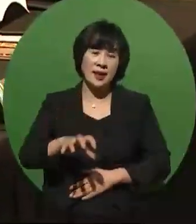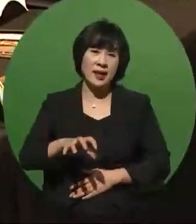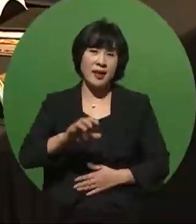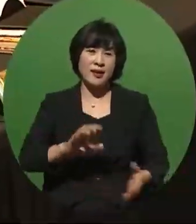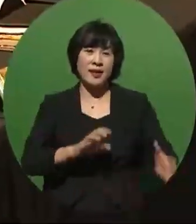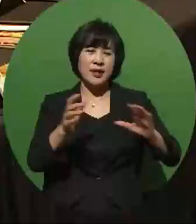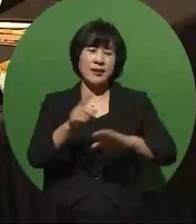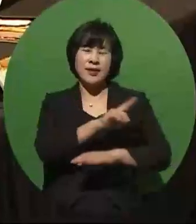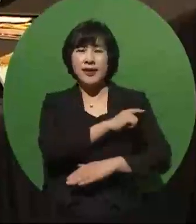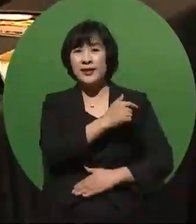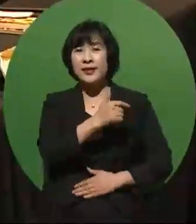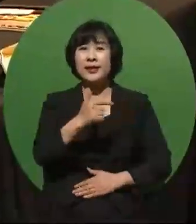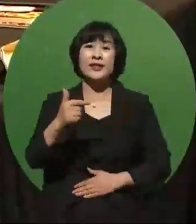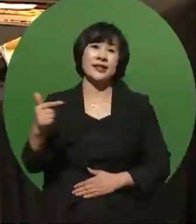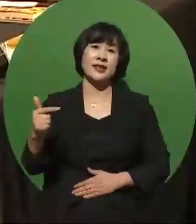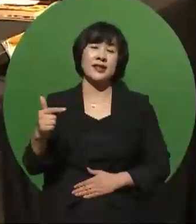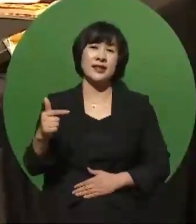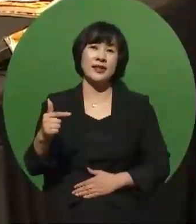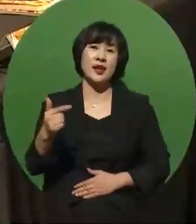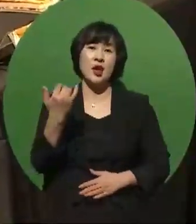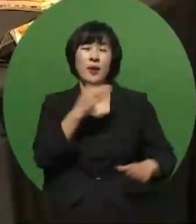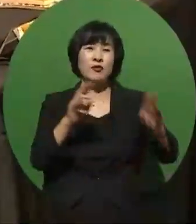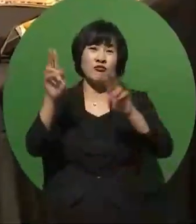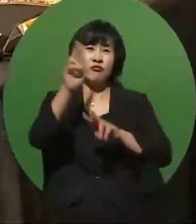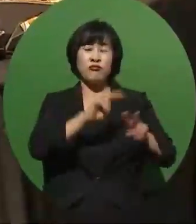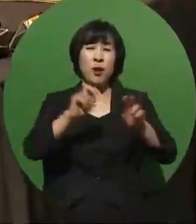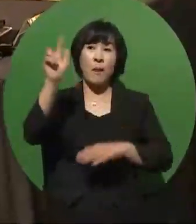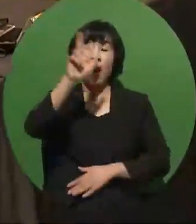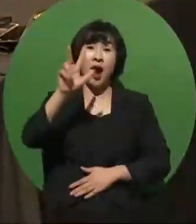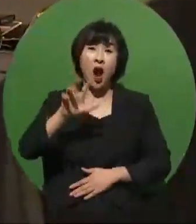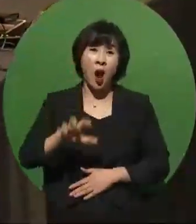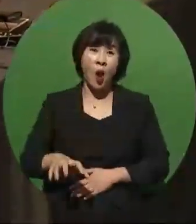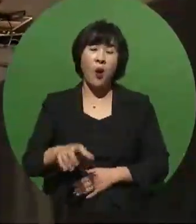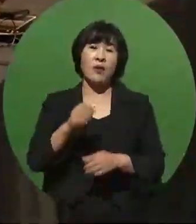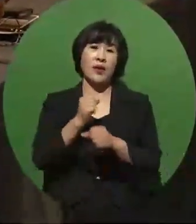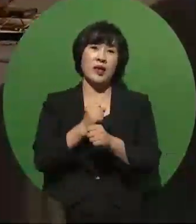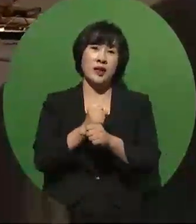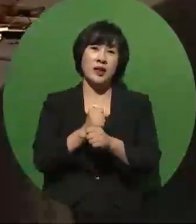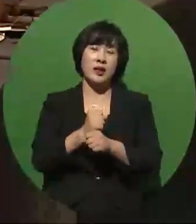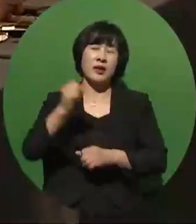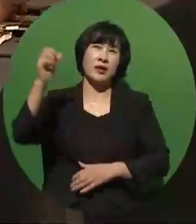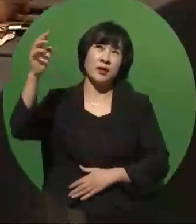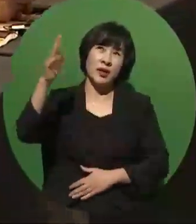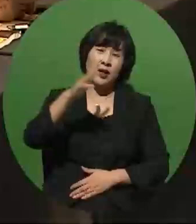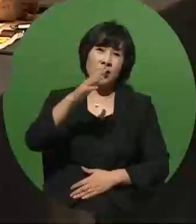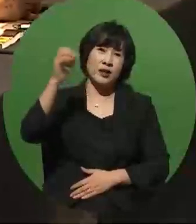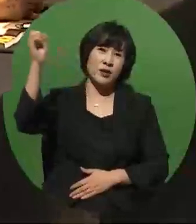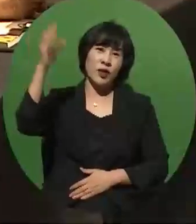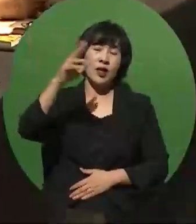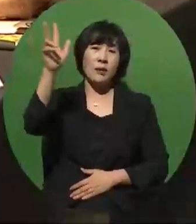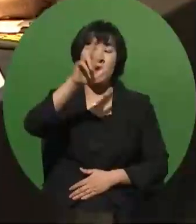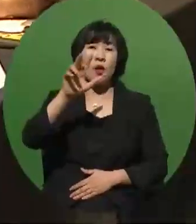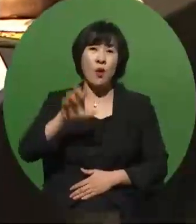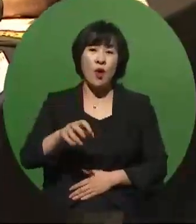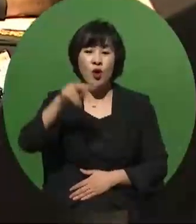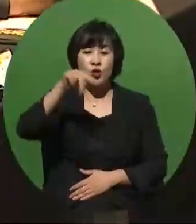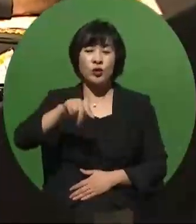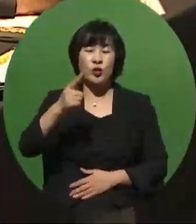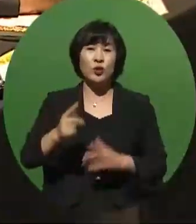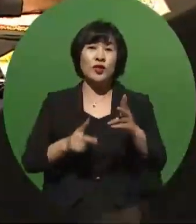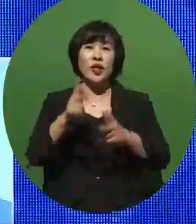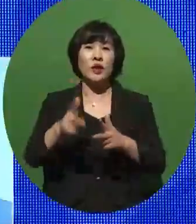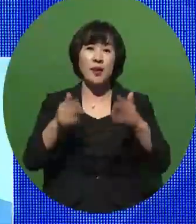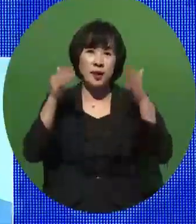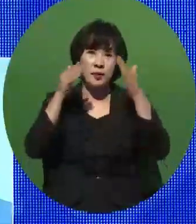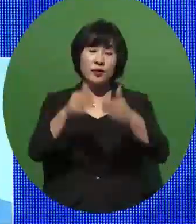Peace Forum, Global Responsibility and Global Peace, built upon Kim Dae-jung's spirit of coexistence,